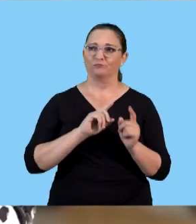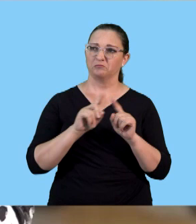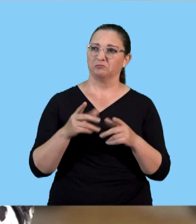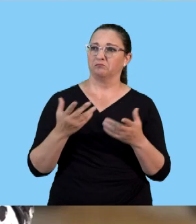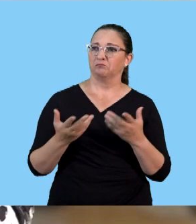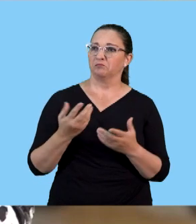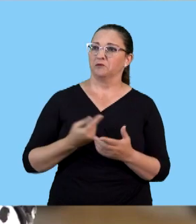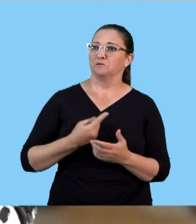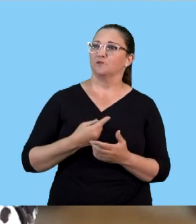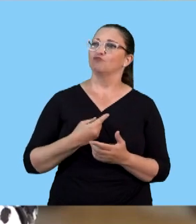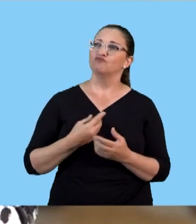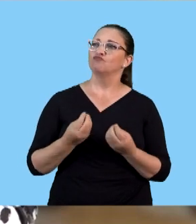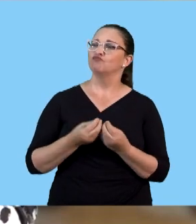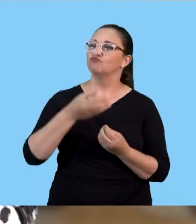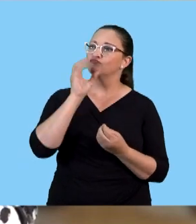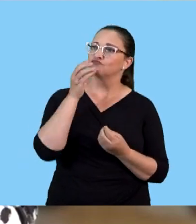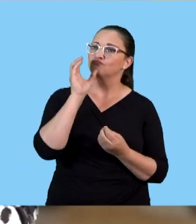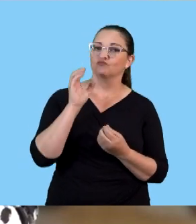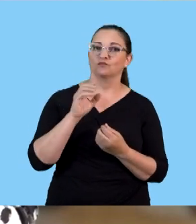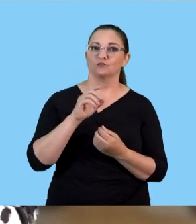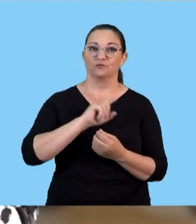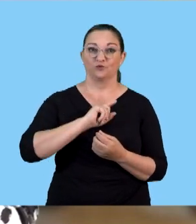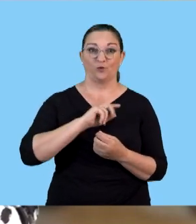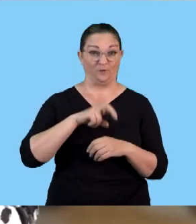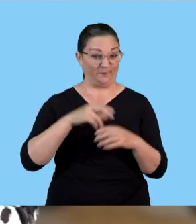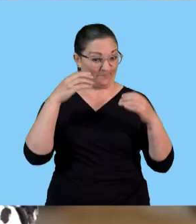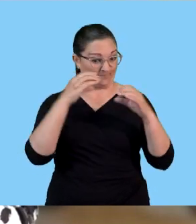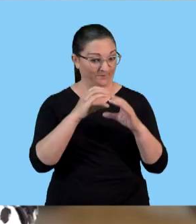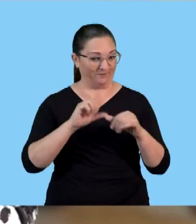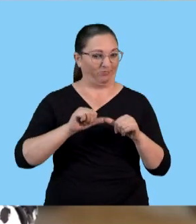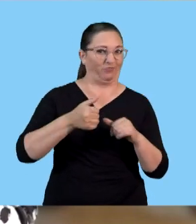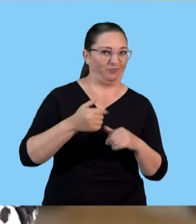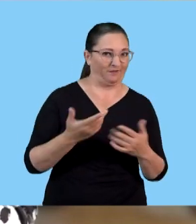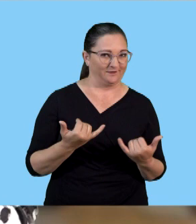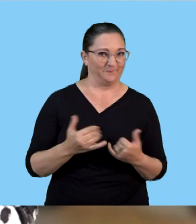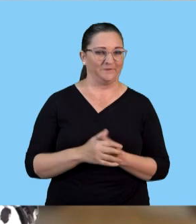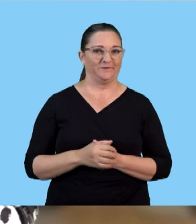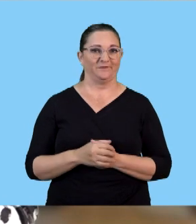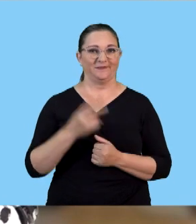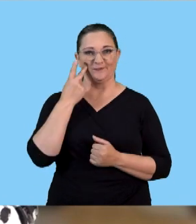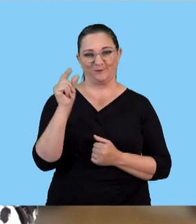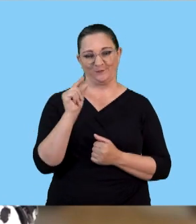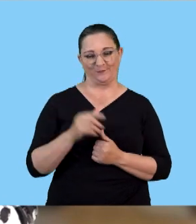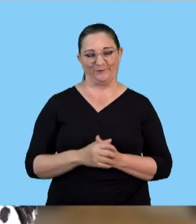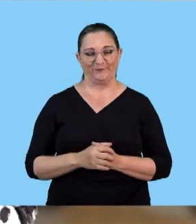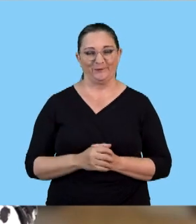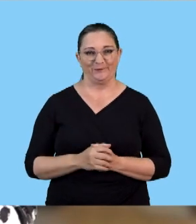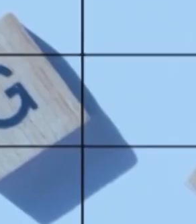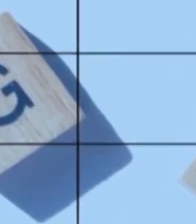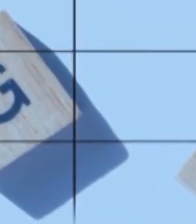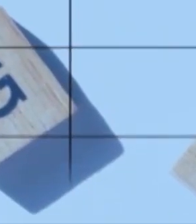get yourself something to drink because we need to focus on the next slide. See you now.